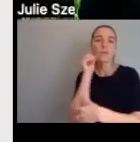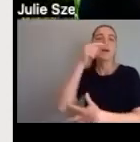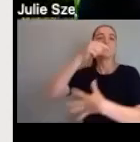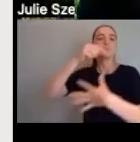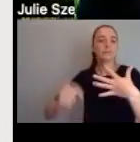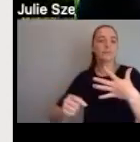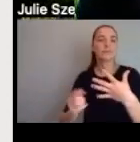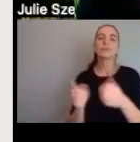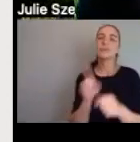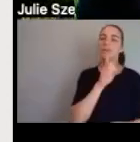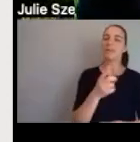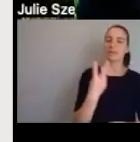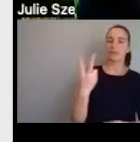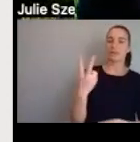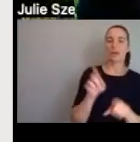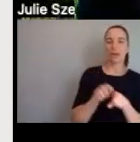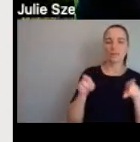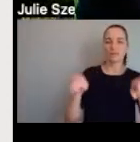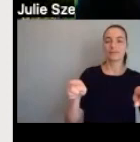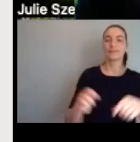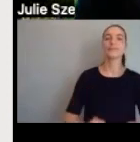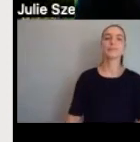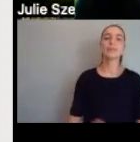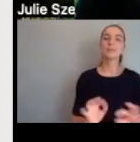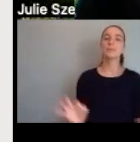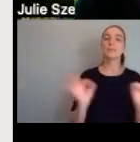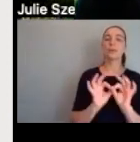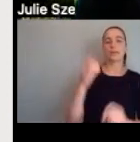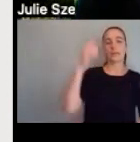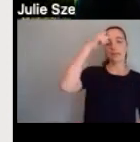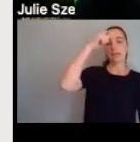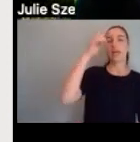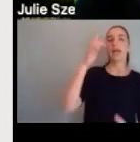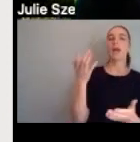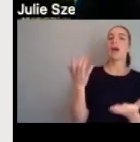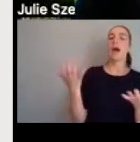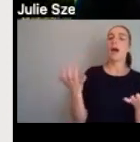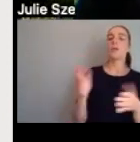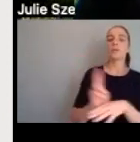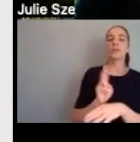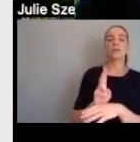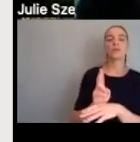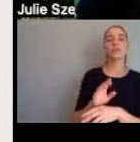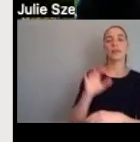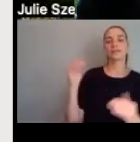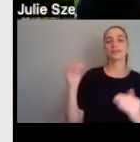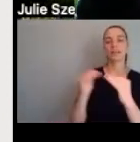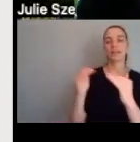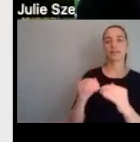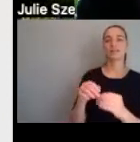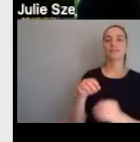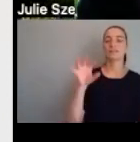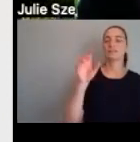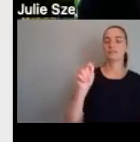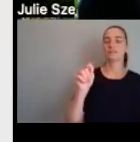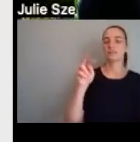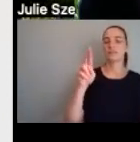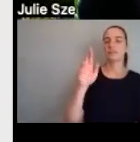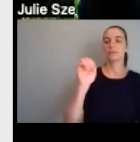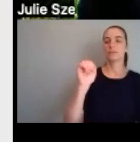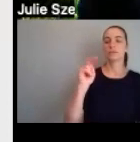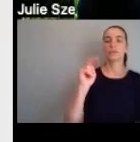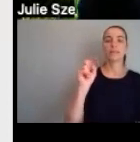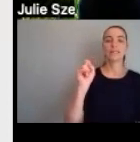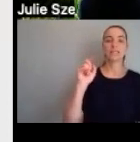think about what a just transition framework is. just transition alongside with climate justice or environmental